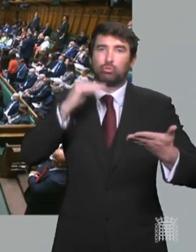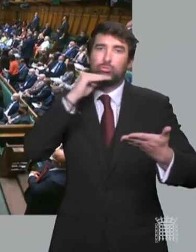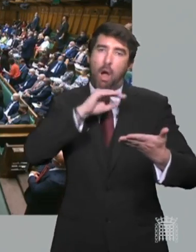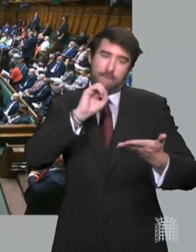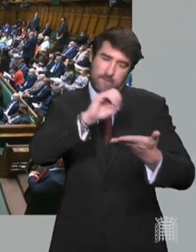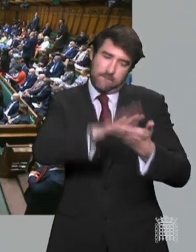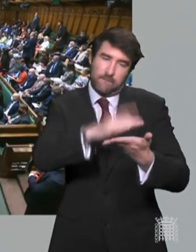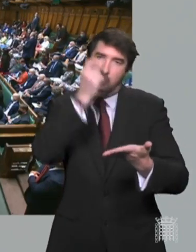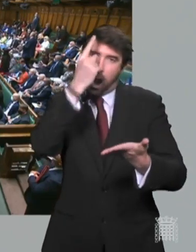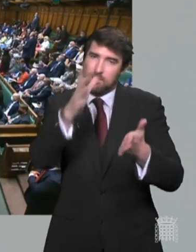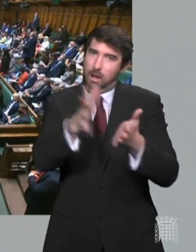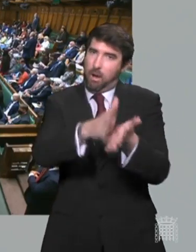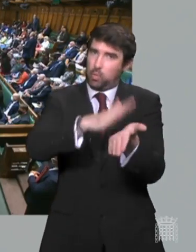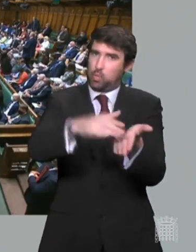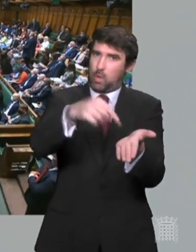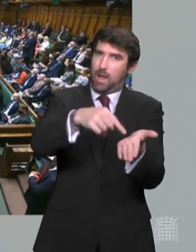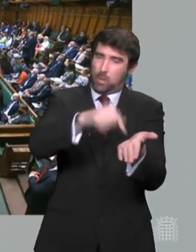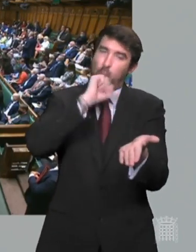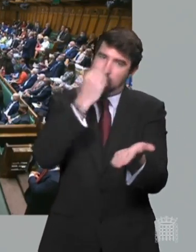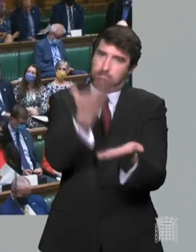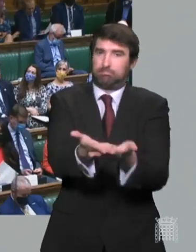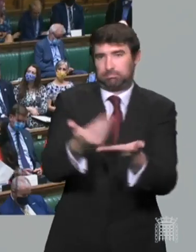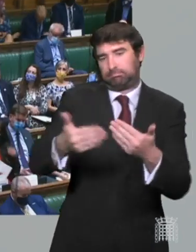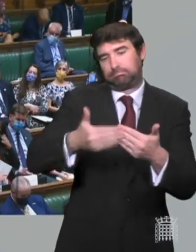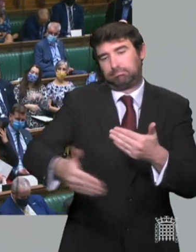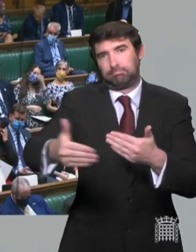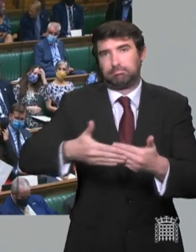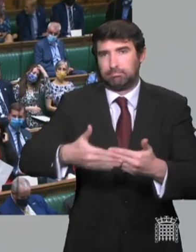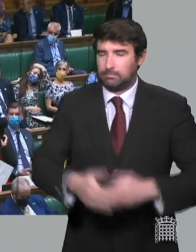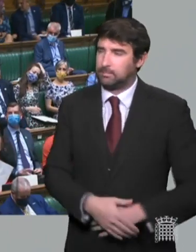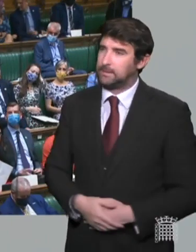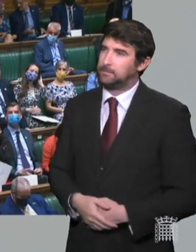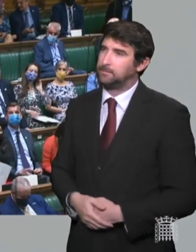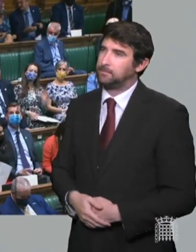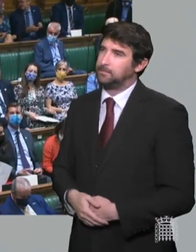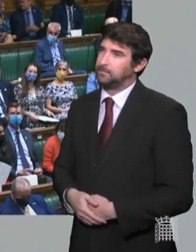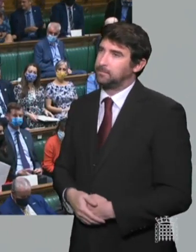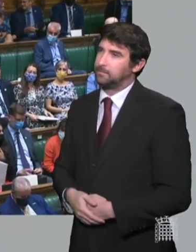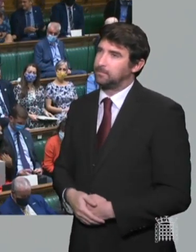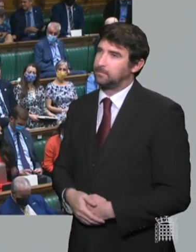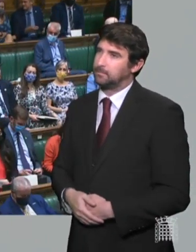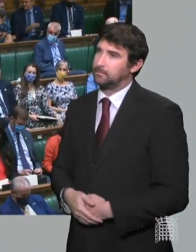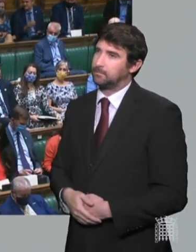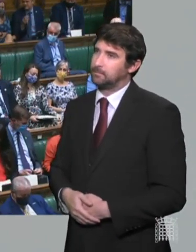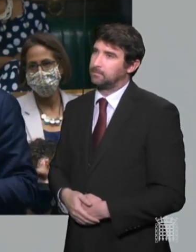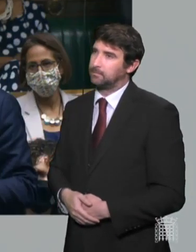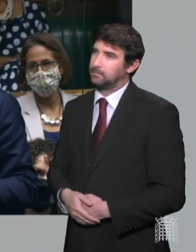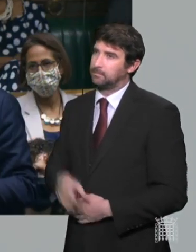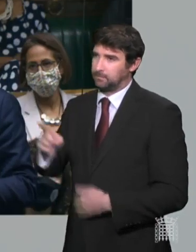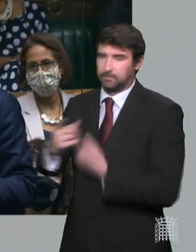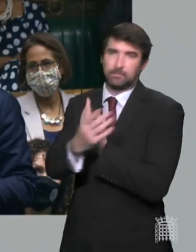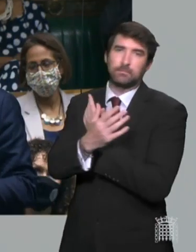Speaker, yesterday's social care plan forgot family carers. Yet we're the millions wiping